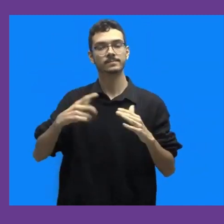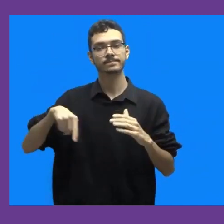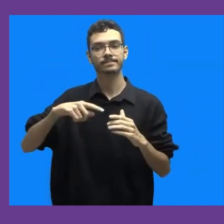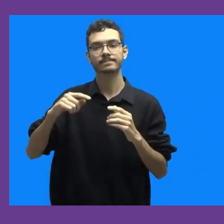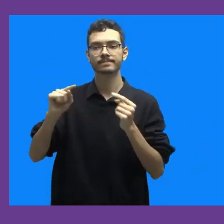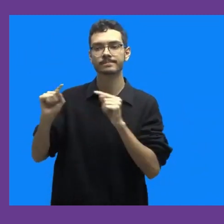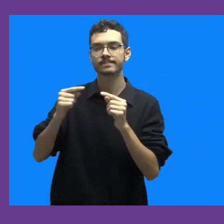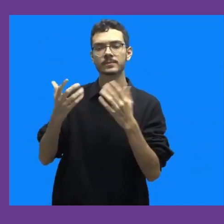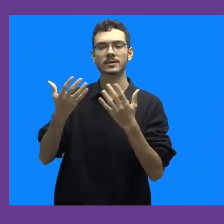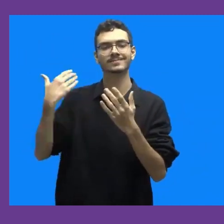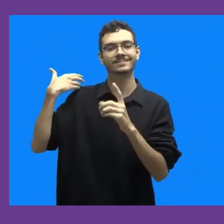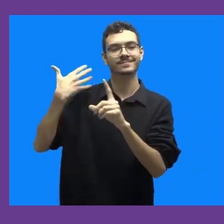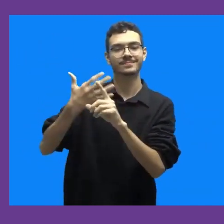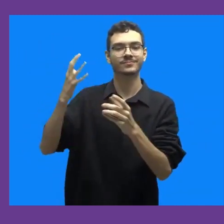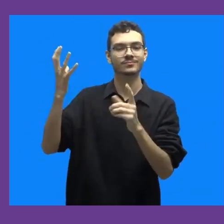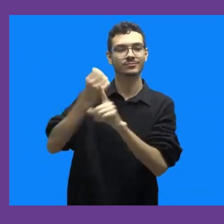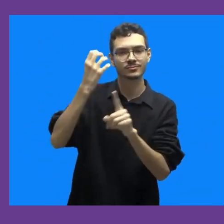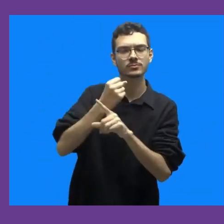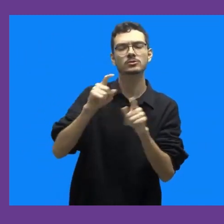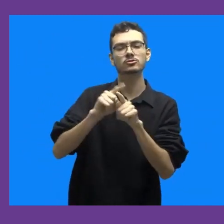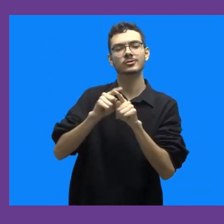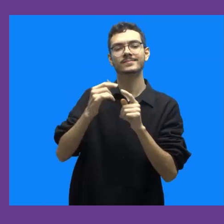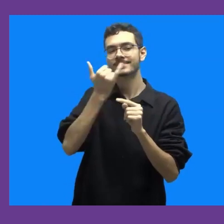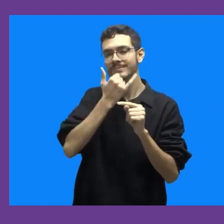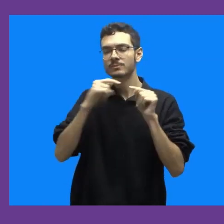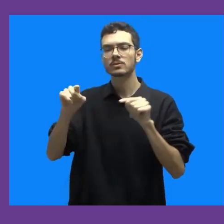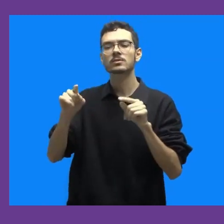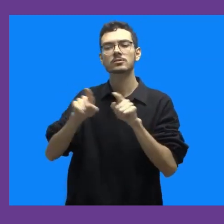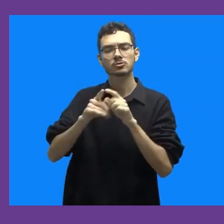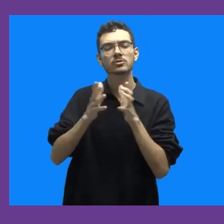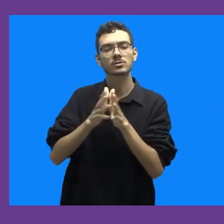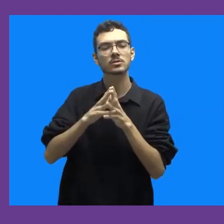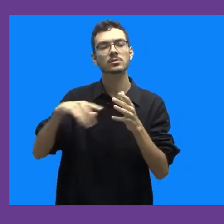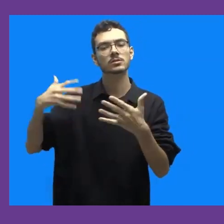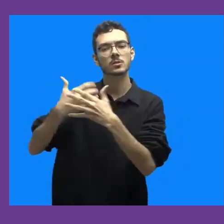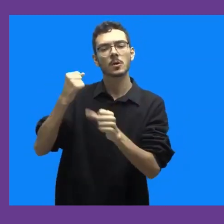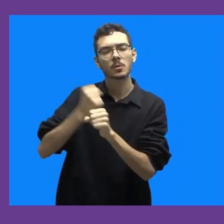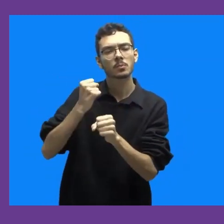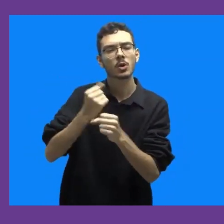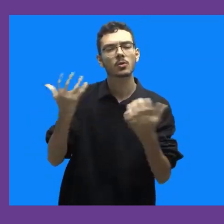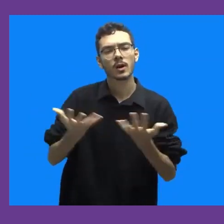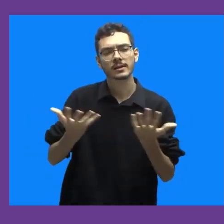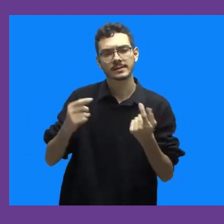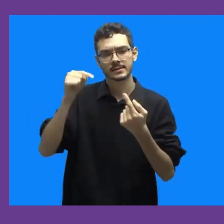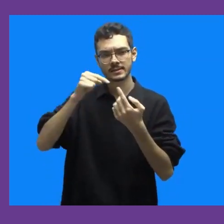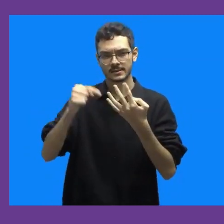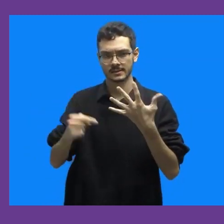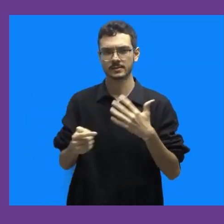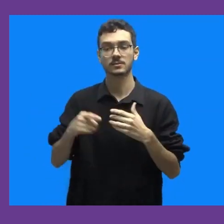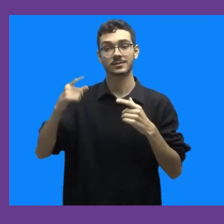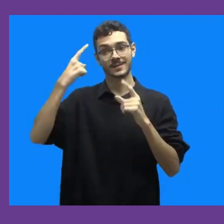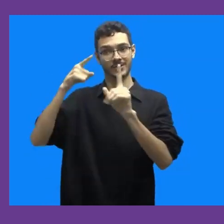say some comments about our first sessions. And Gerald began to